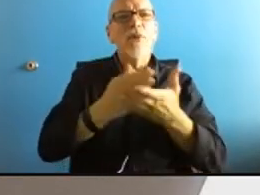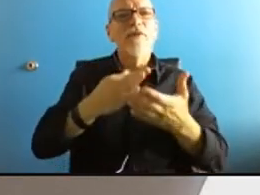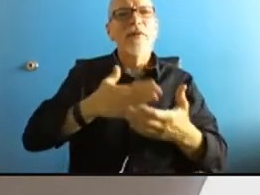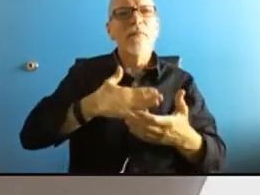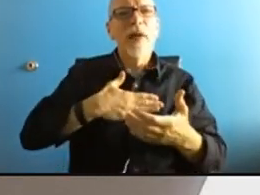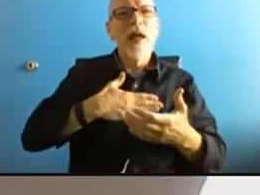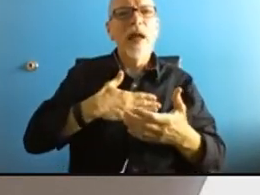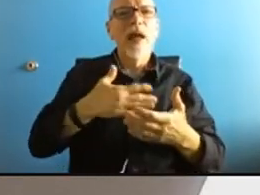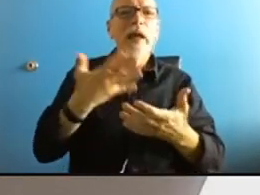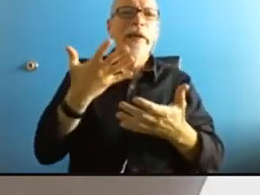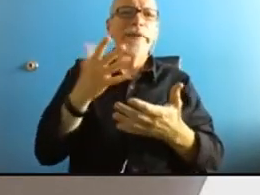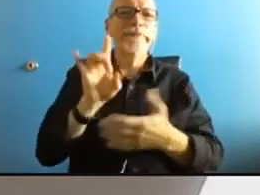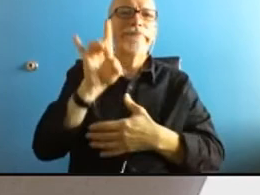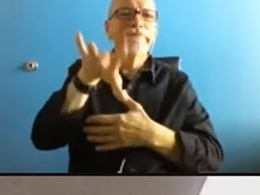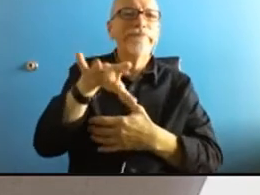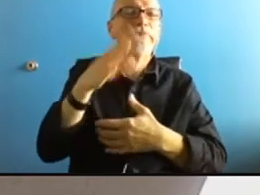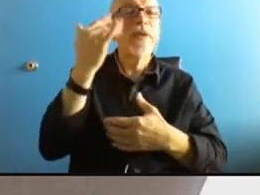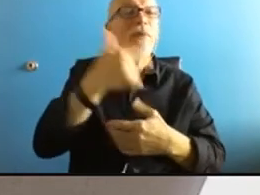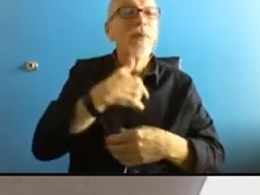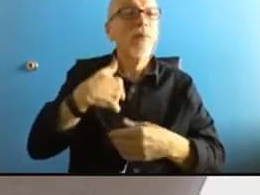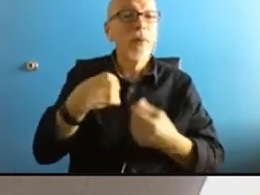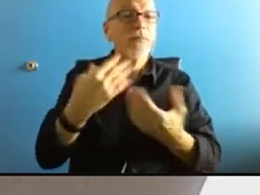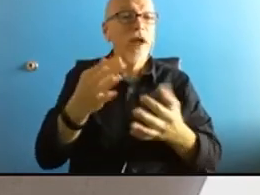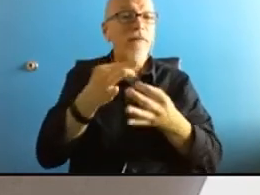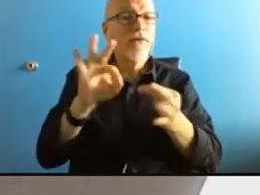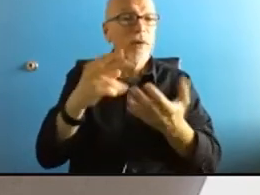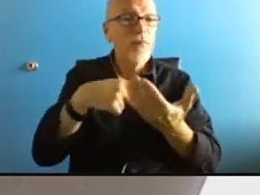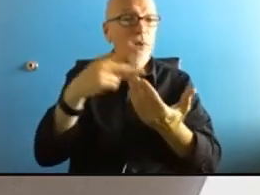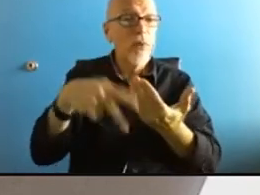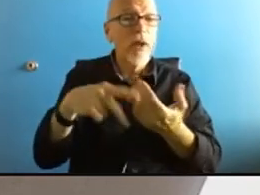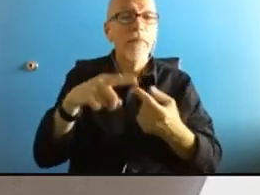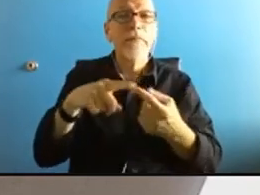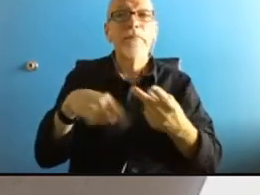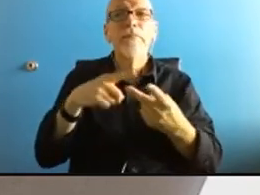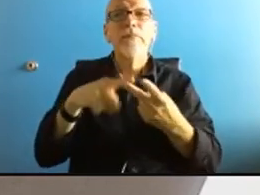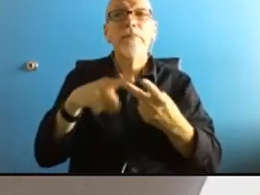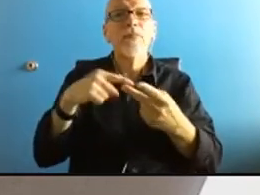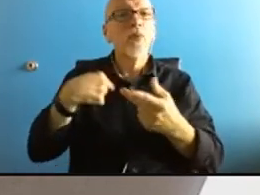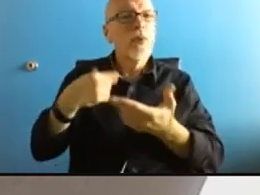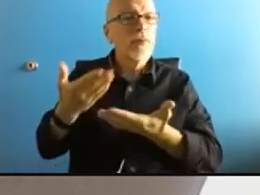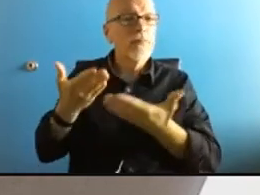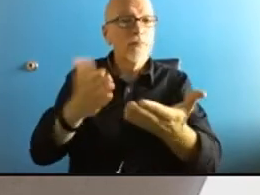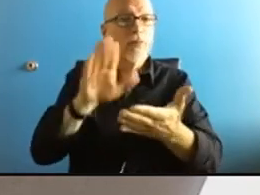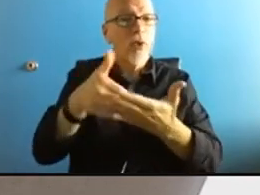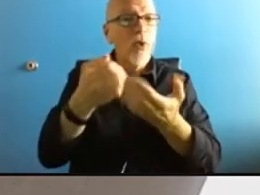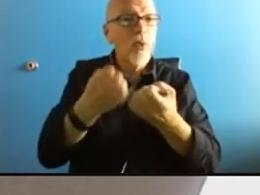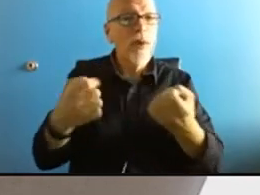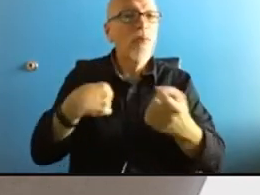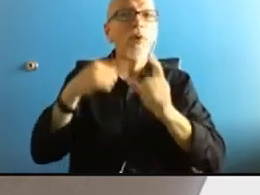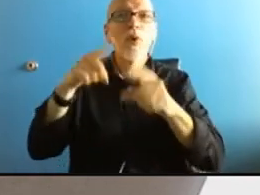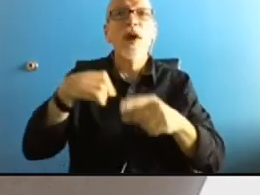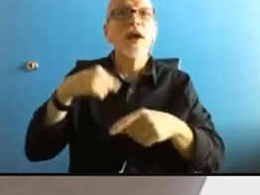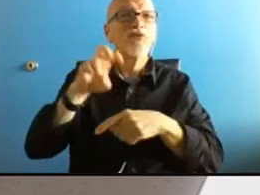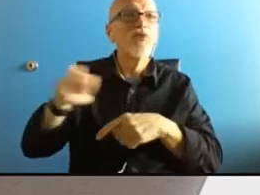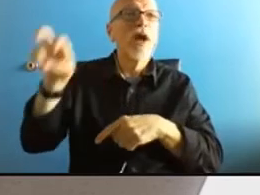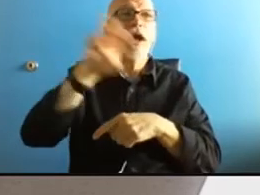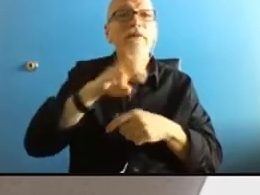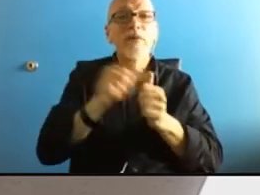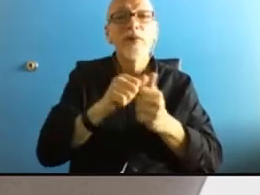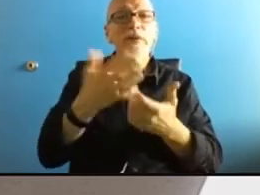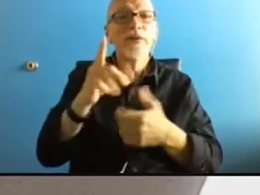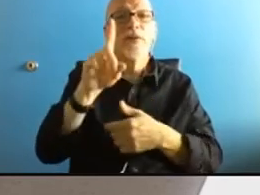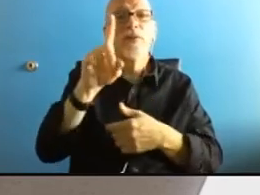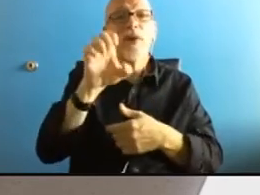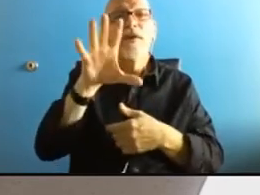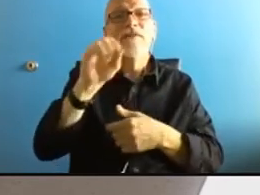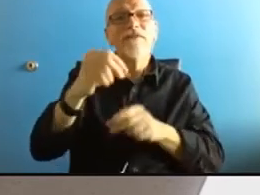because we provide free programming, we bring all the equipment wherever we go. I travel with about 150